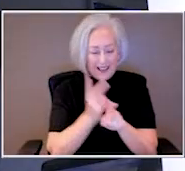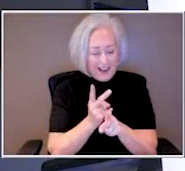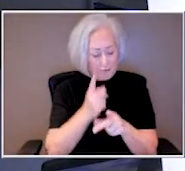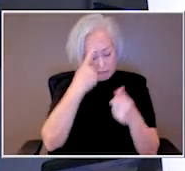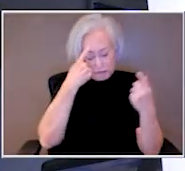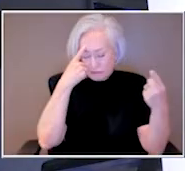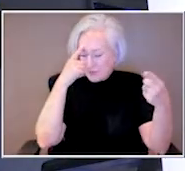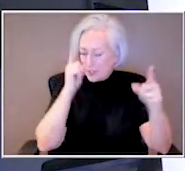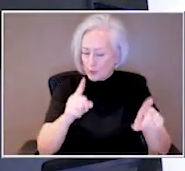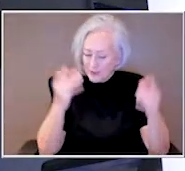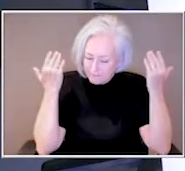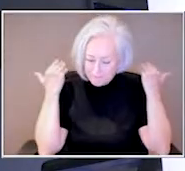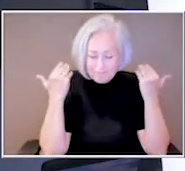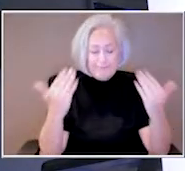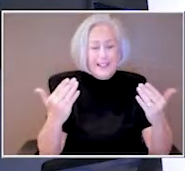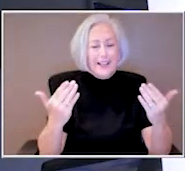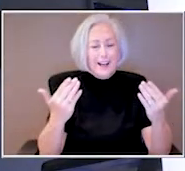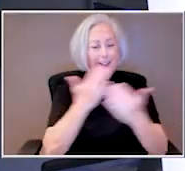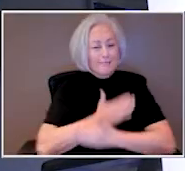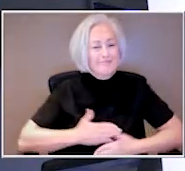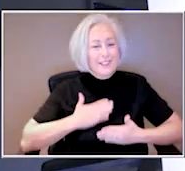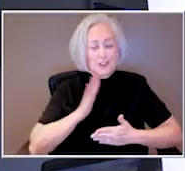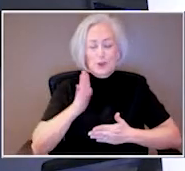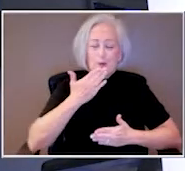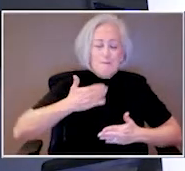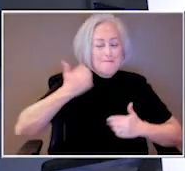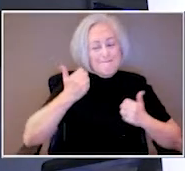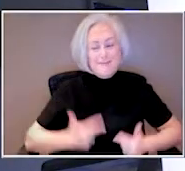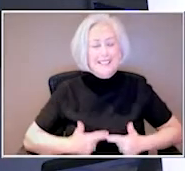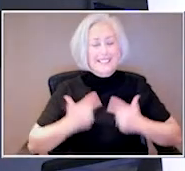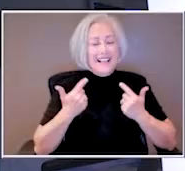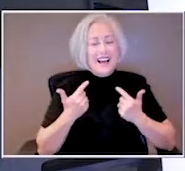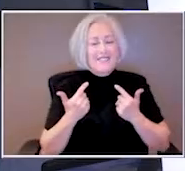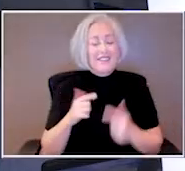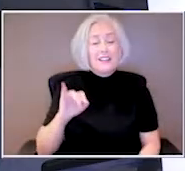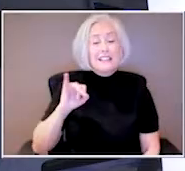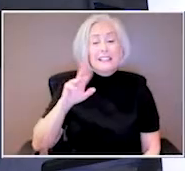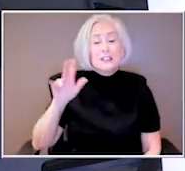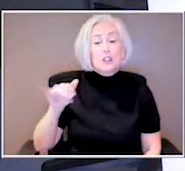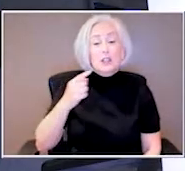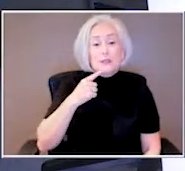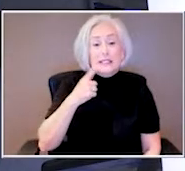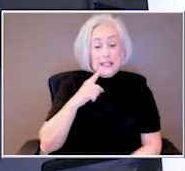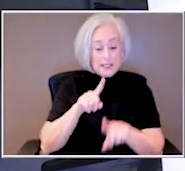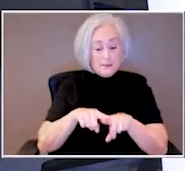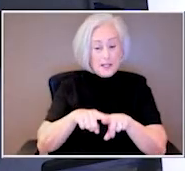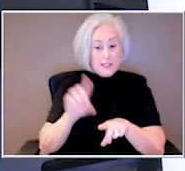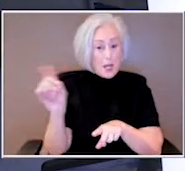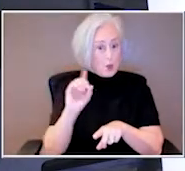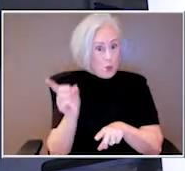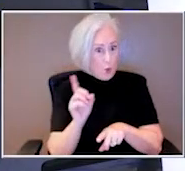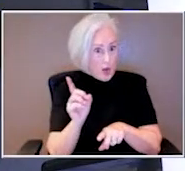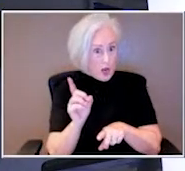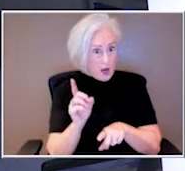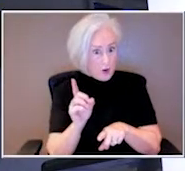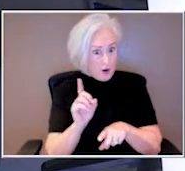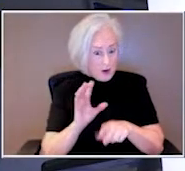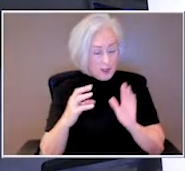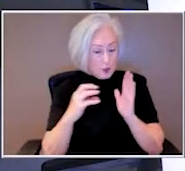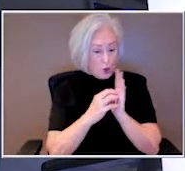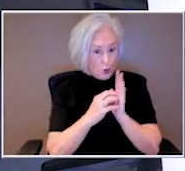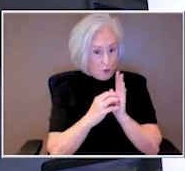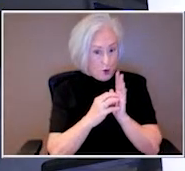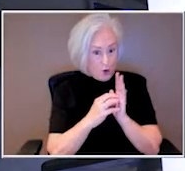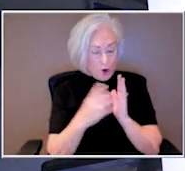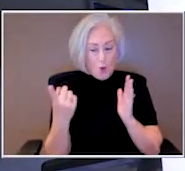live your best life. Yes. Jeremy says, it sounds like depending on where it is and what has to be cut out, that recovery